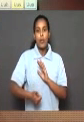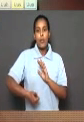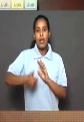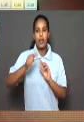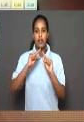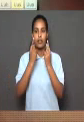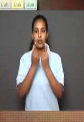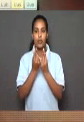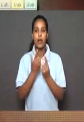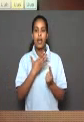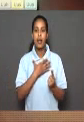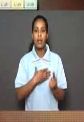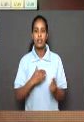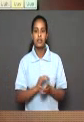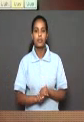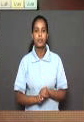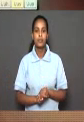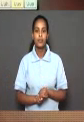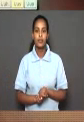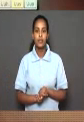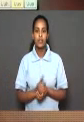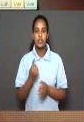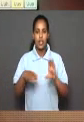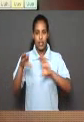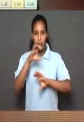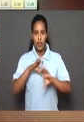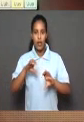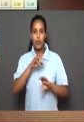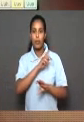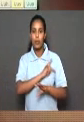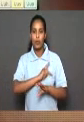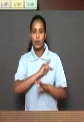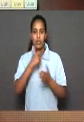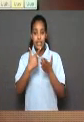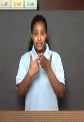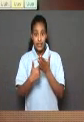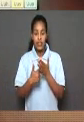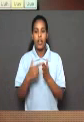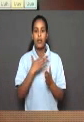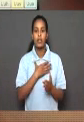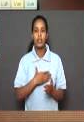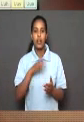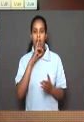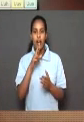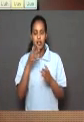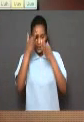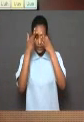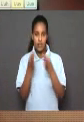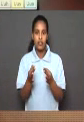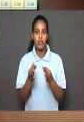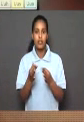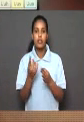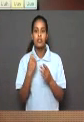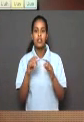group elements. The chemical properties of these elements are determined by